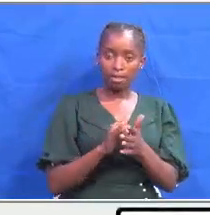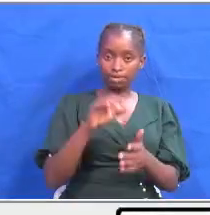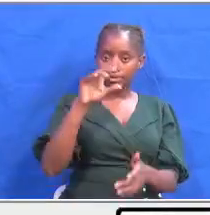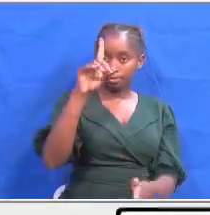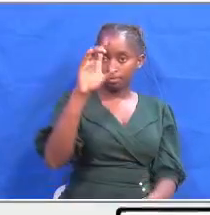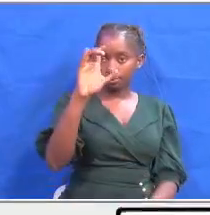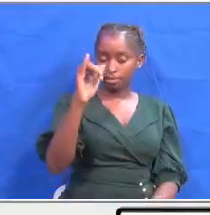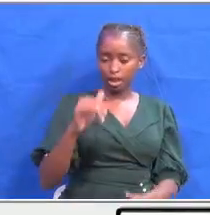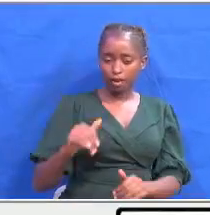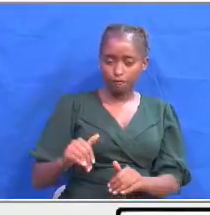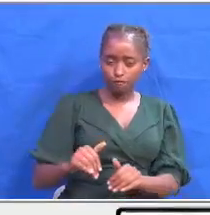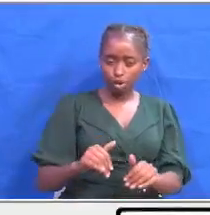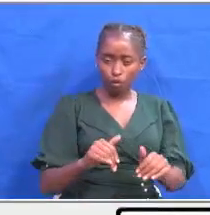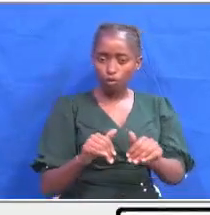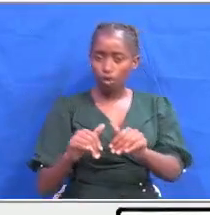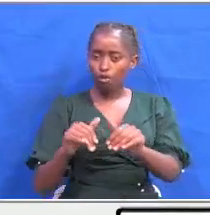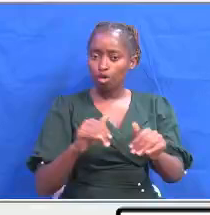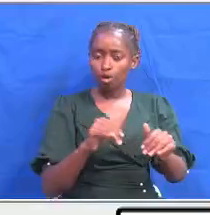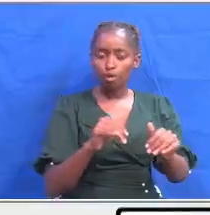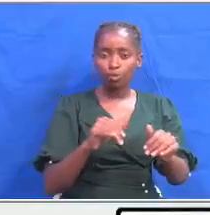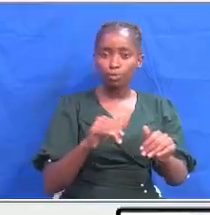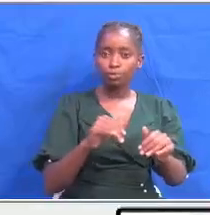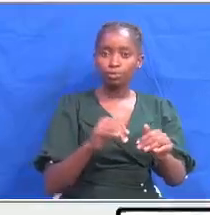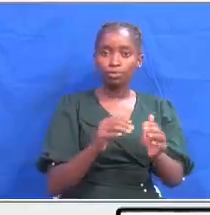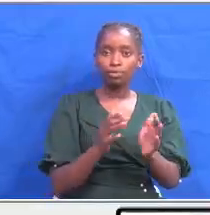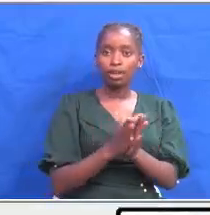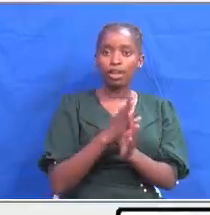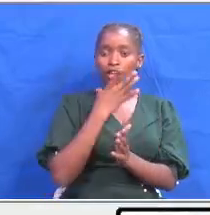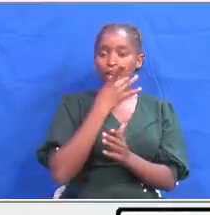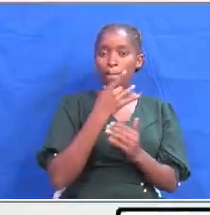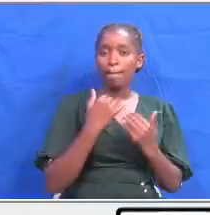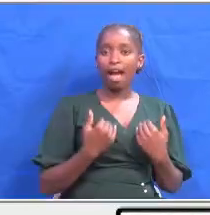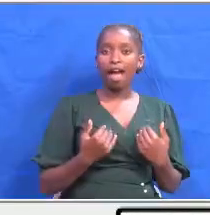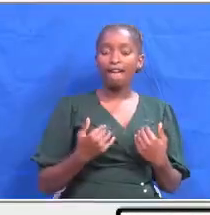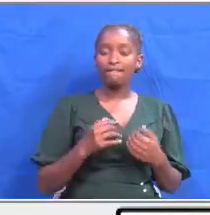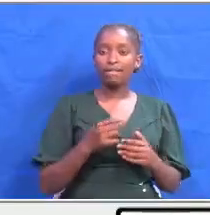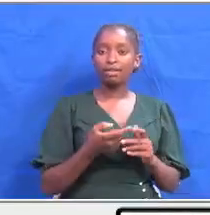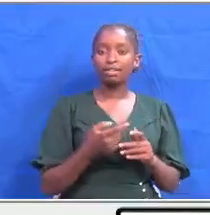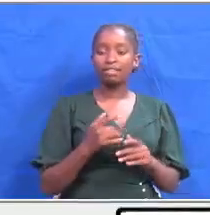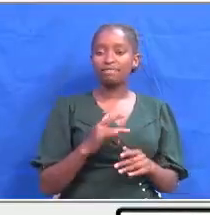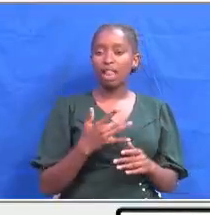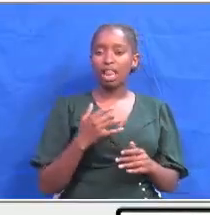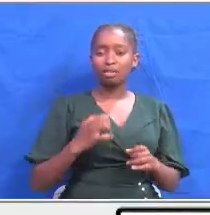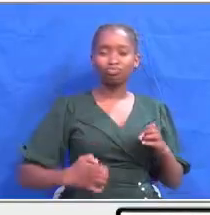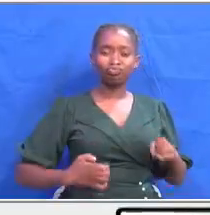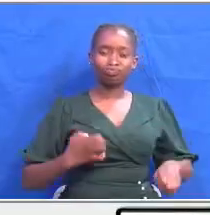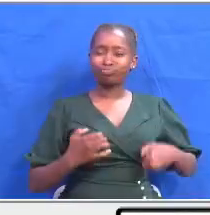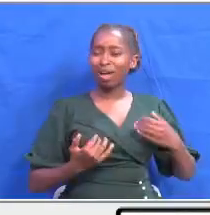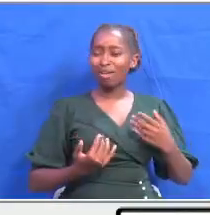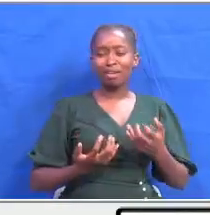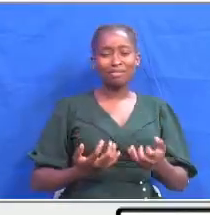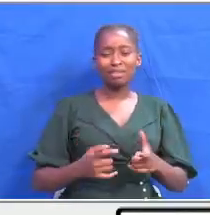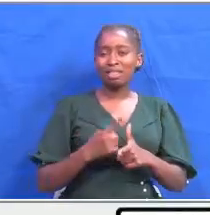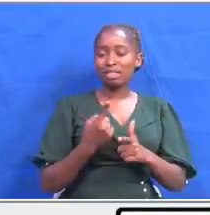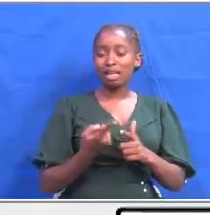really following up also, and he got a bit emotional and just went through with